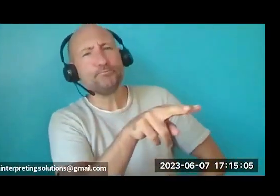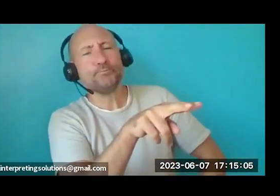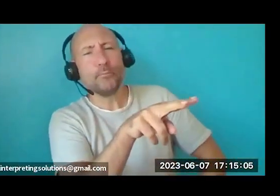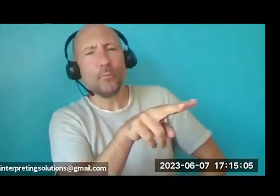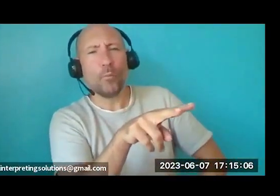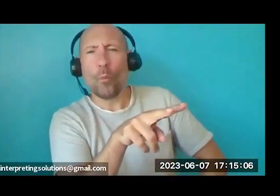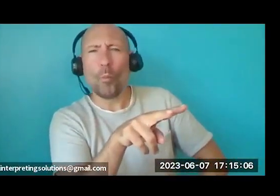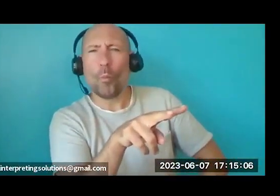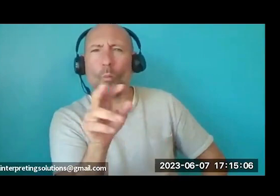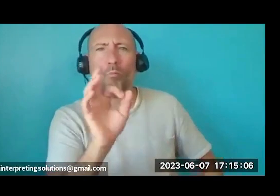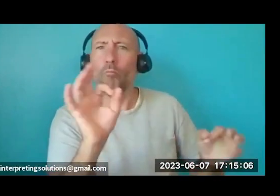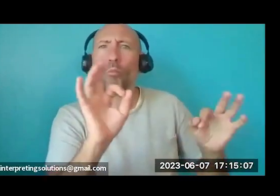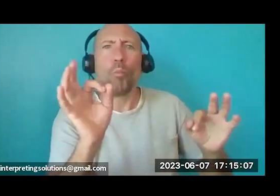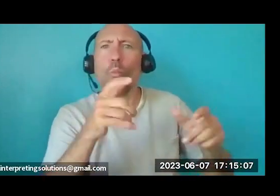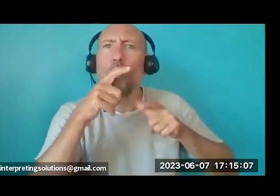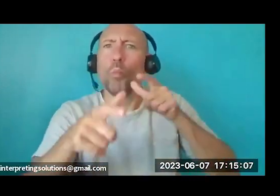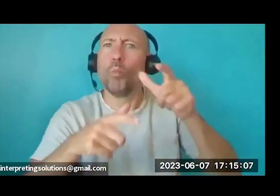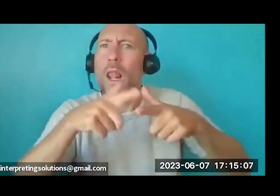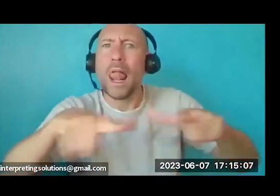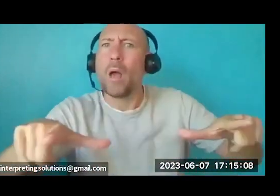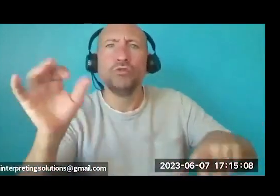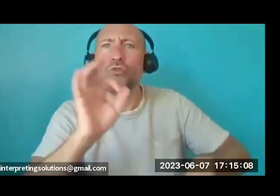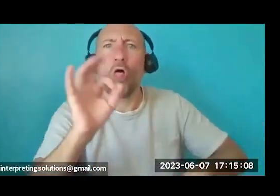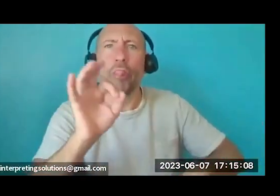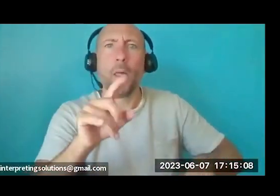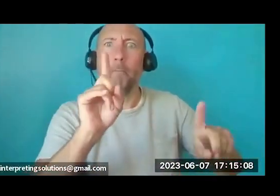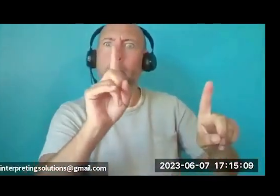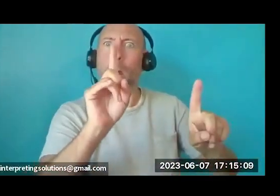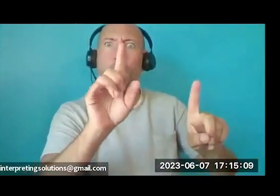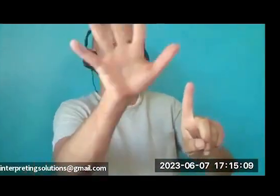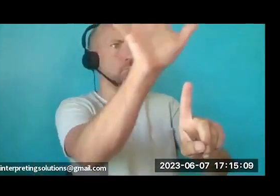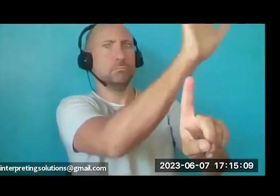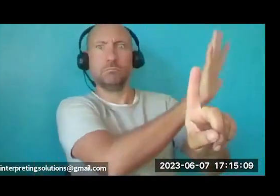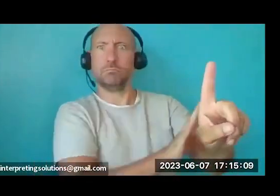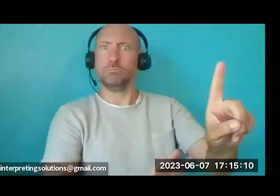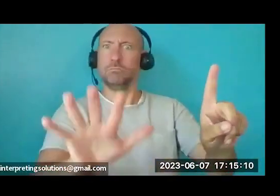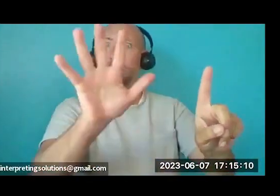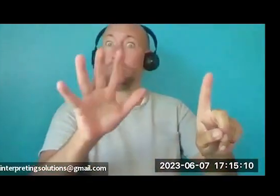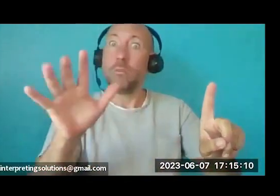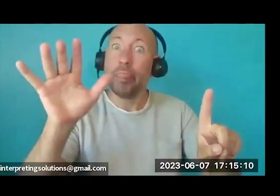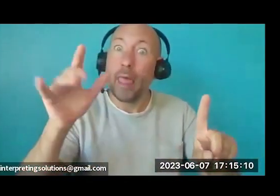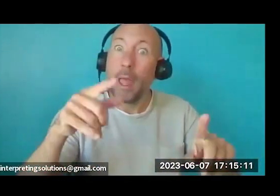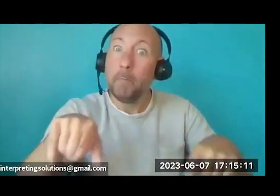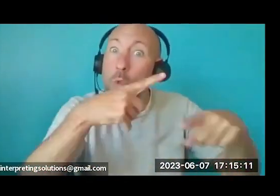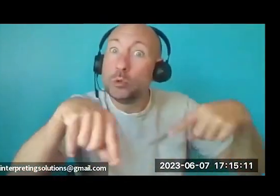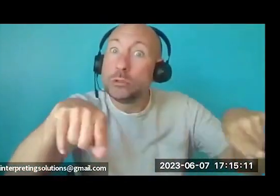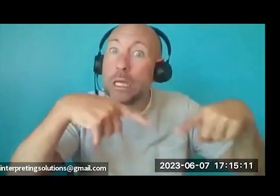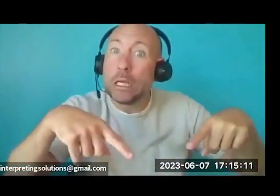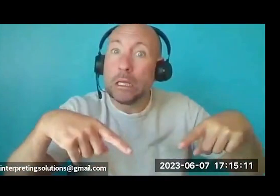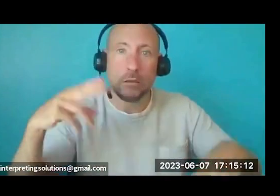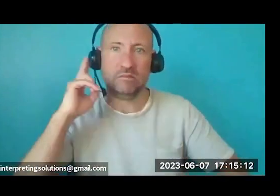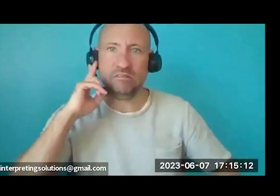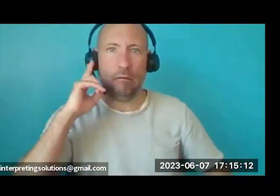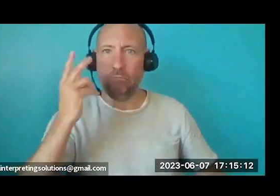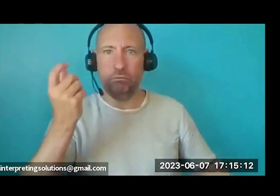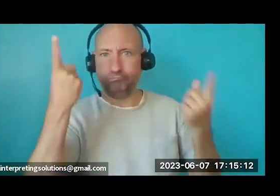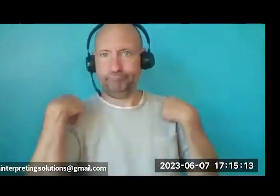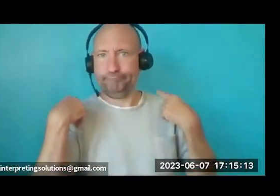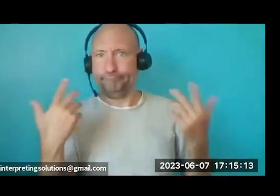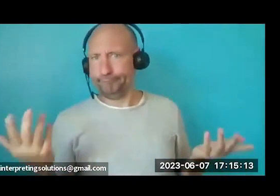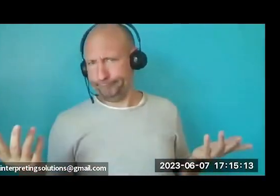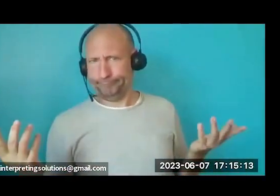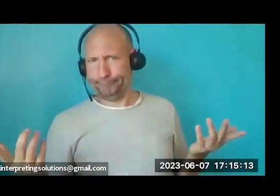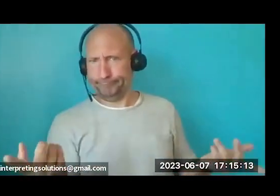and there is no presence of language, we cannot forget the dramaturgic role that music often plays. The input is